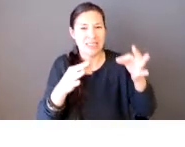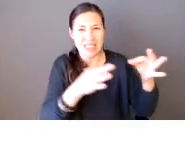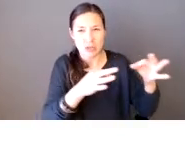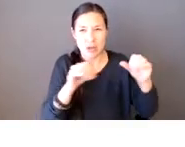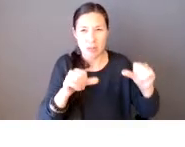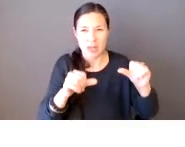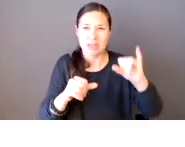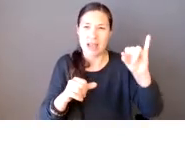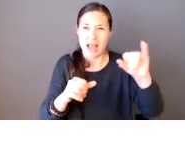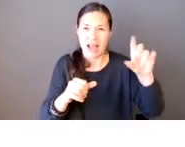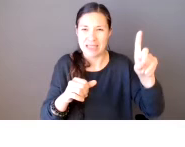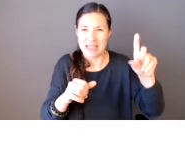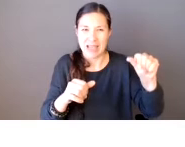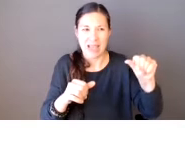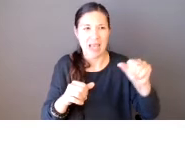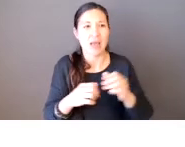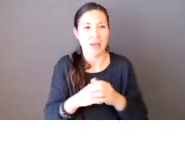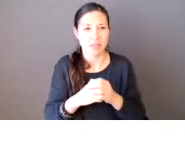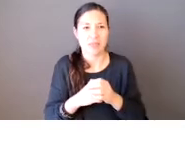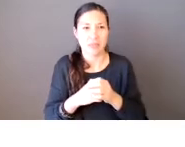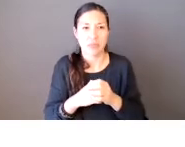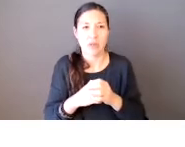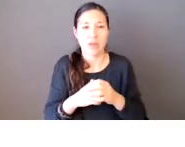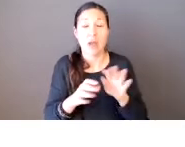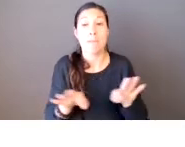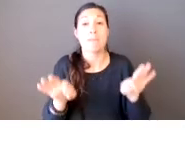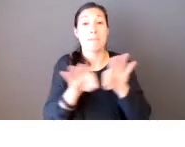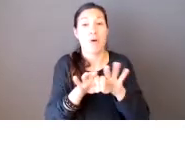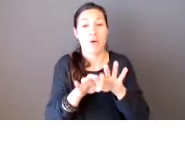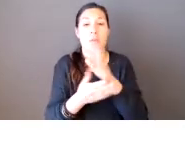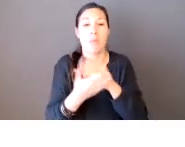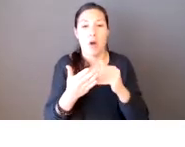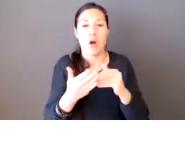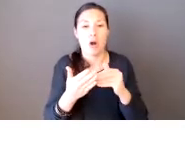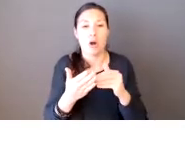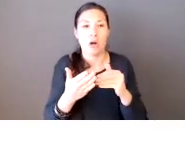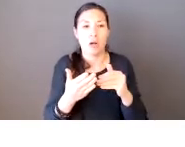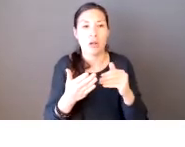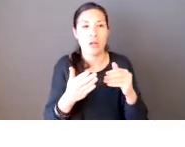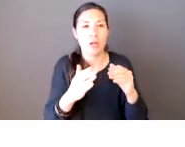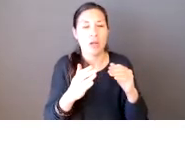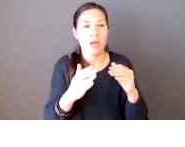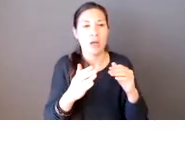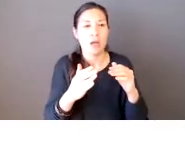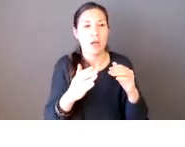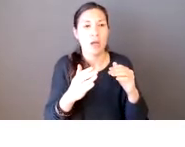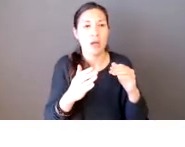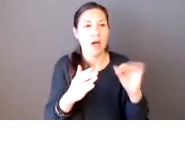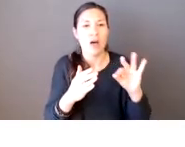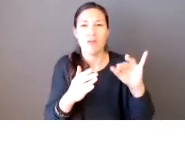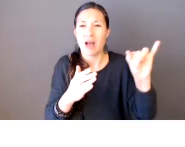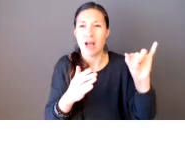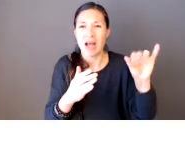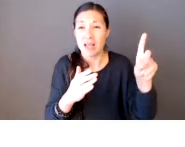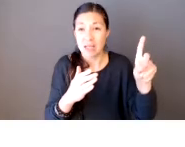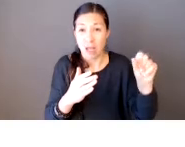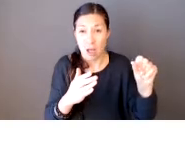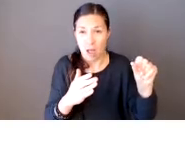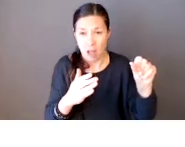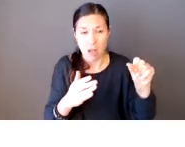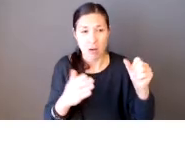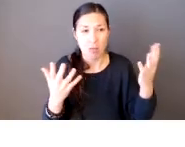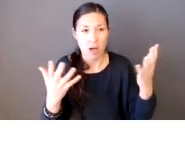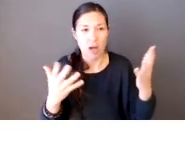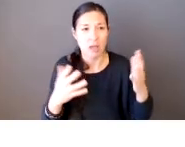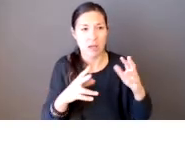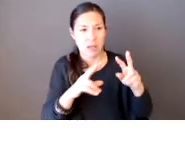a huge change for us, as one of the components of this interviewing for decisional abilities, or I'm going to call IDA, is